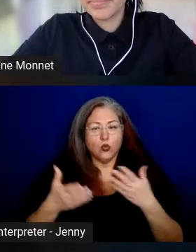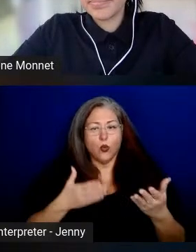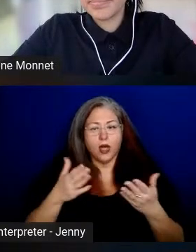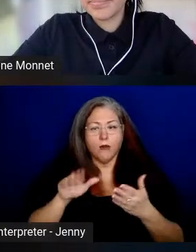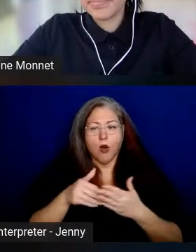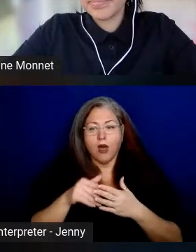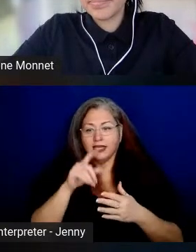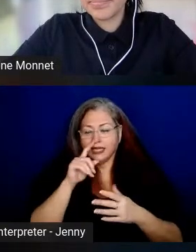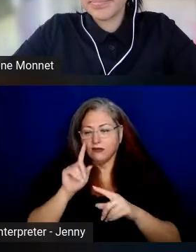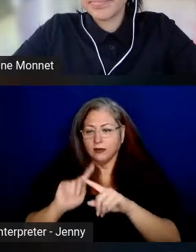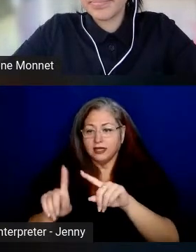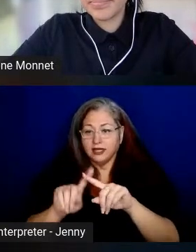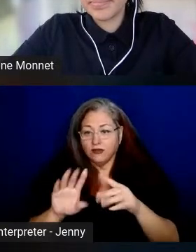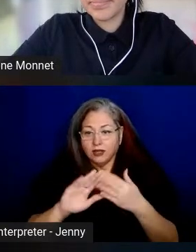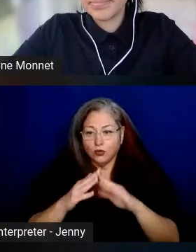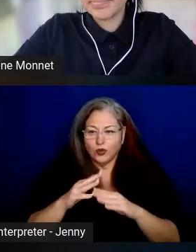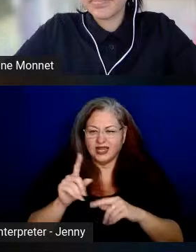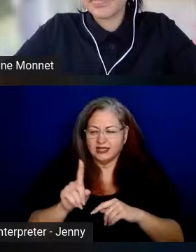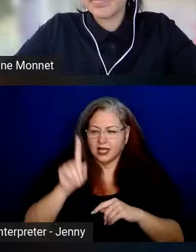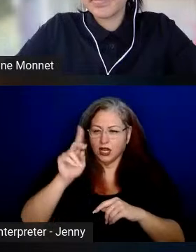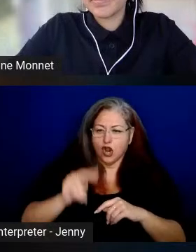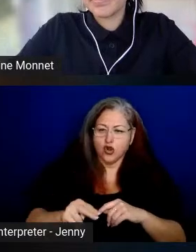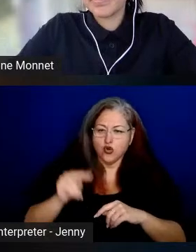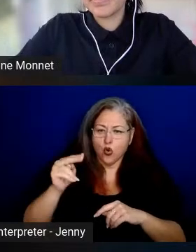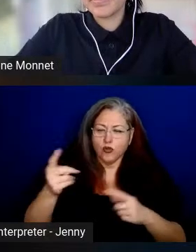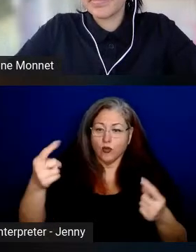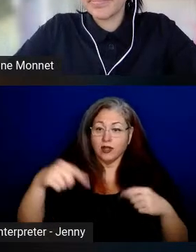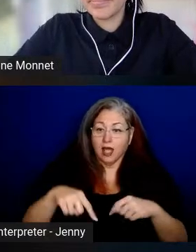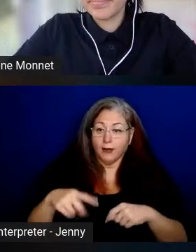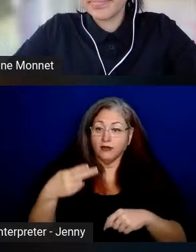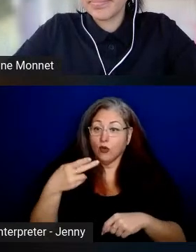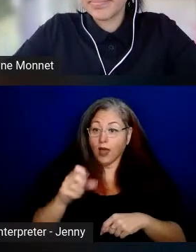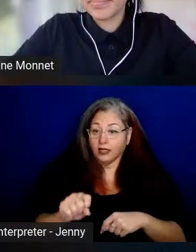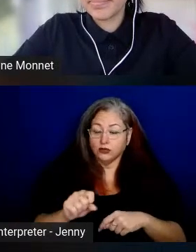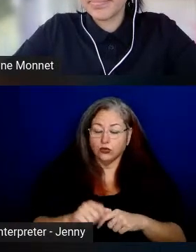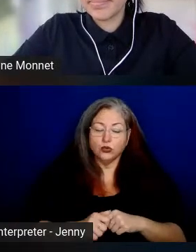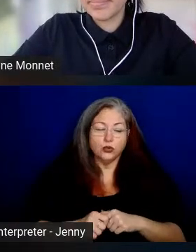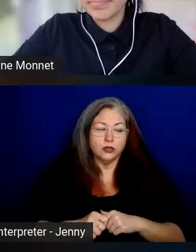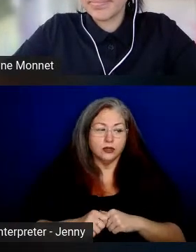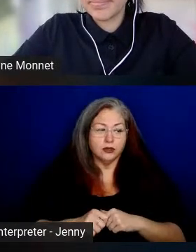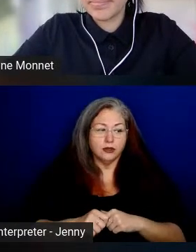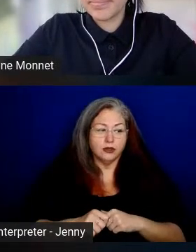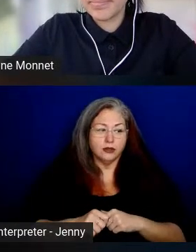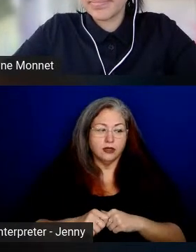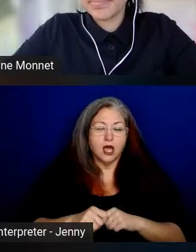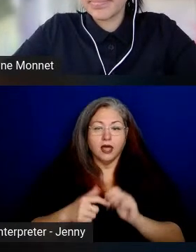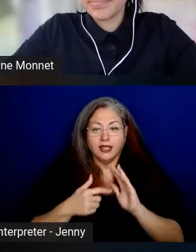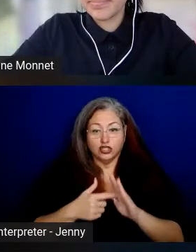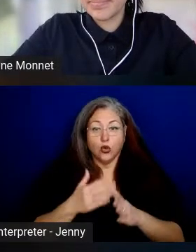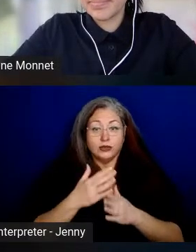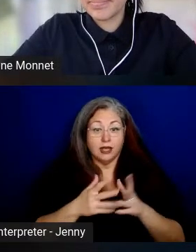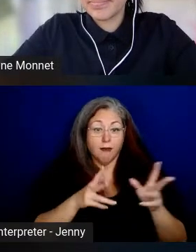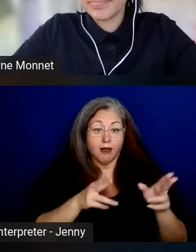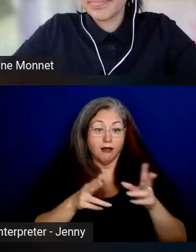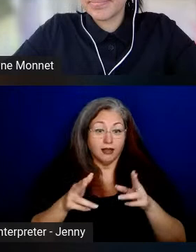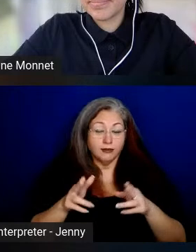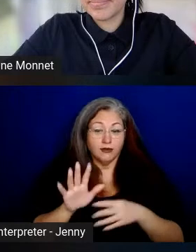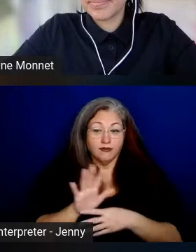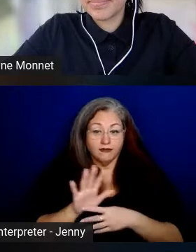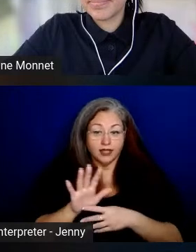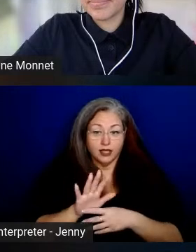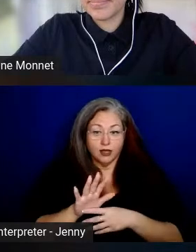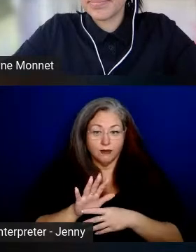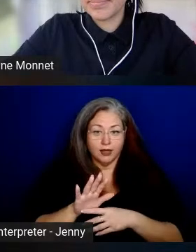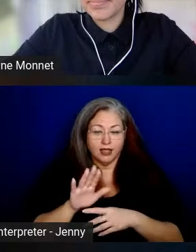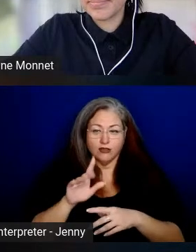all the communities in the north that are coming into high school. And they showed clips of the film on this